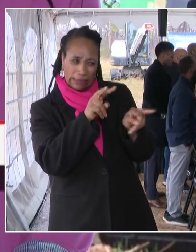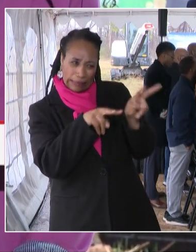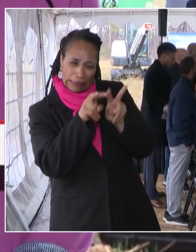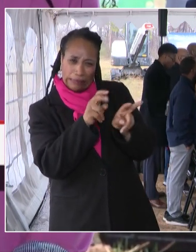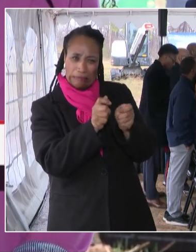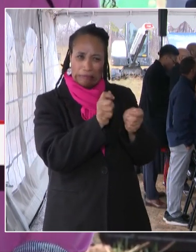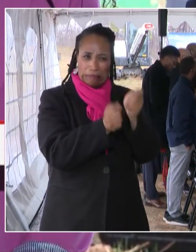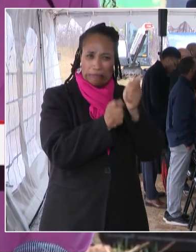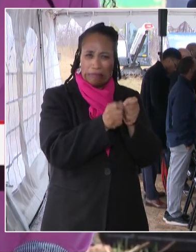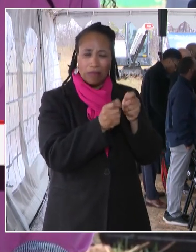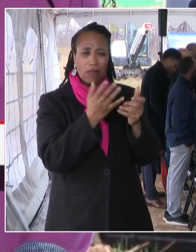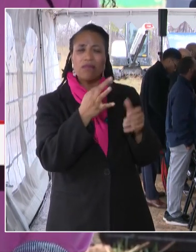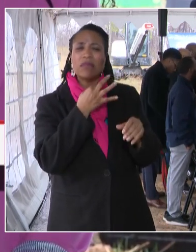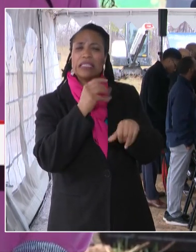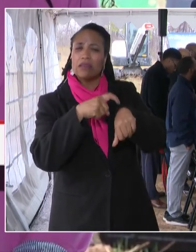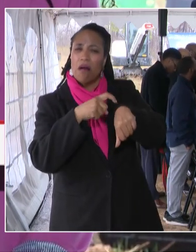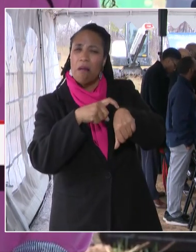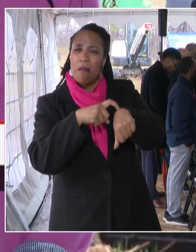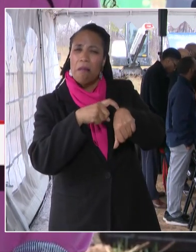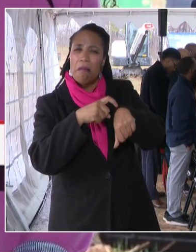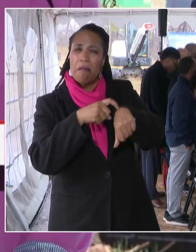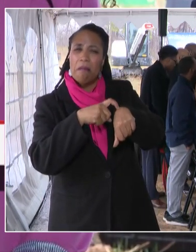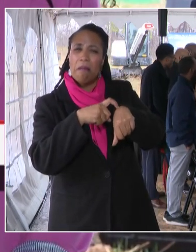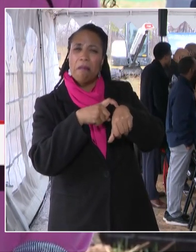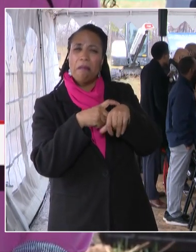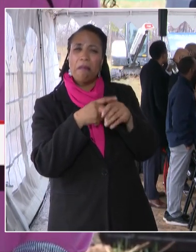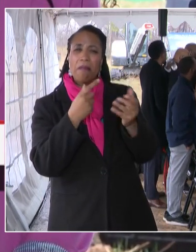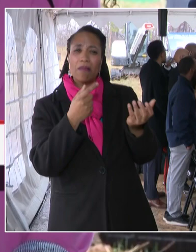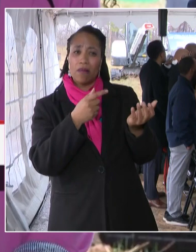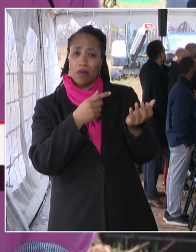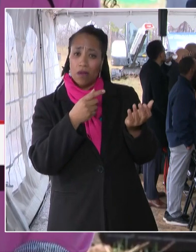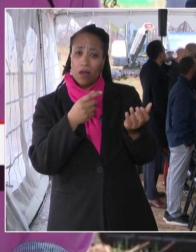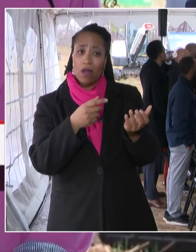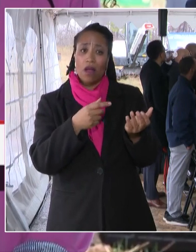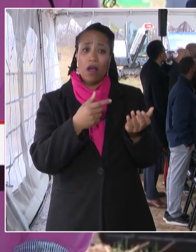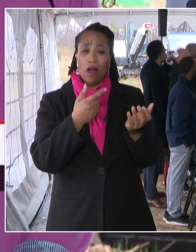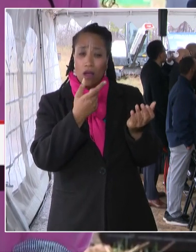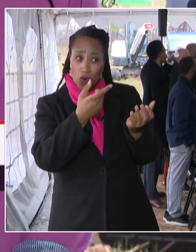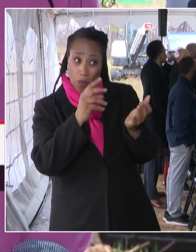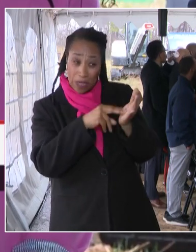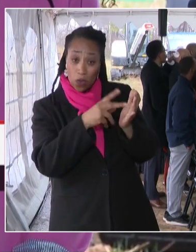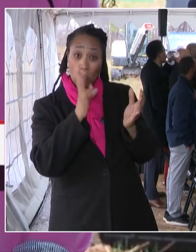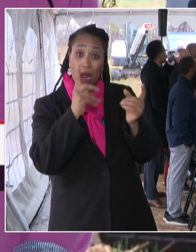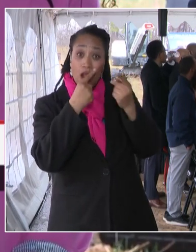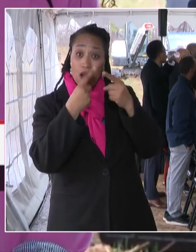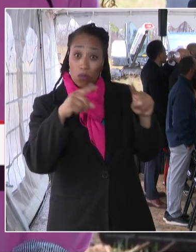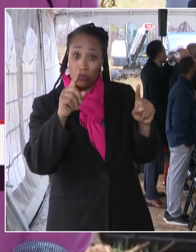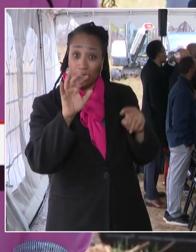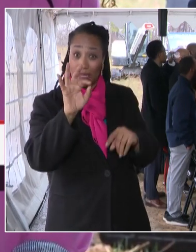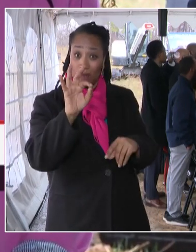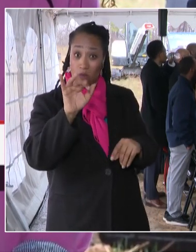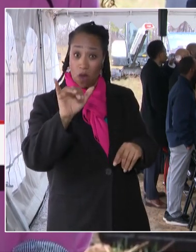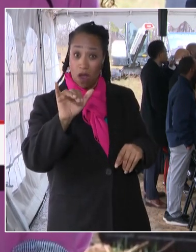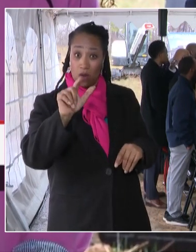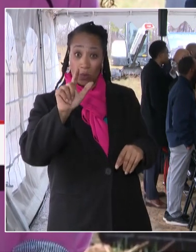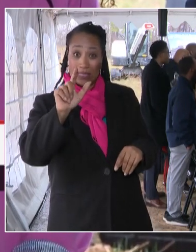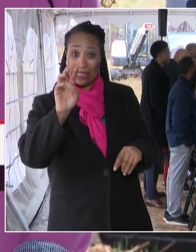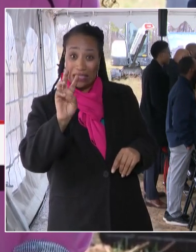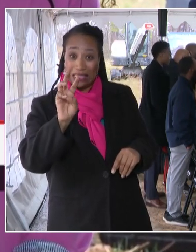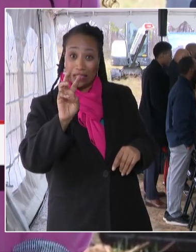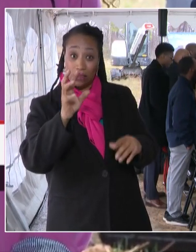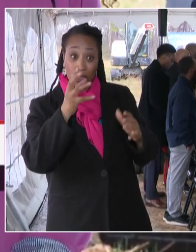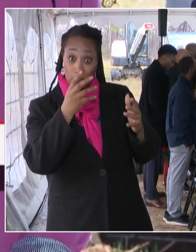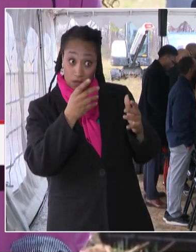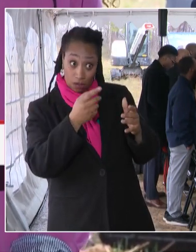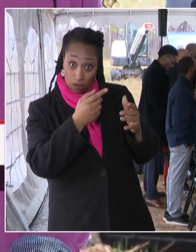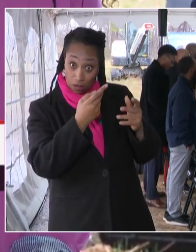your FY26 budget at all? Or are you still planning to announce it next week as planned? I hope not, but